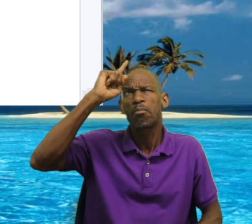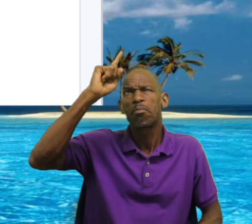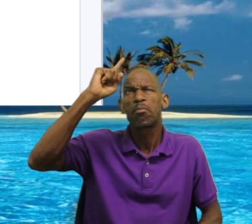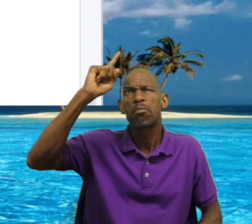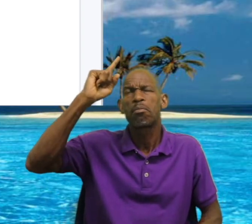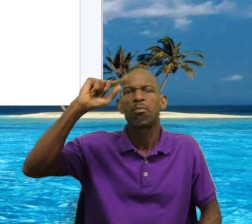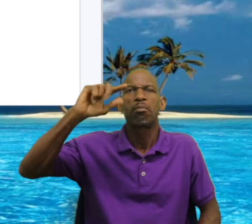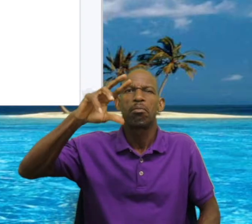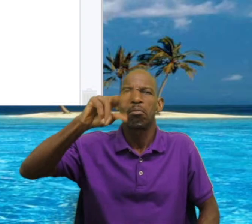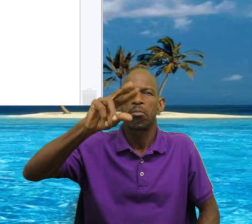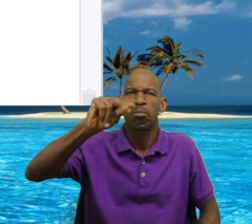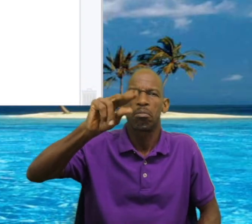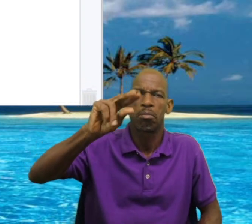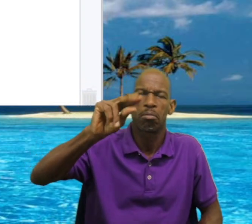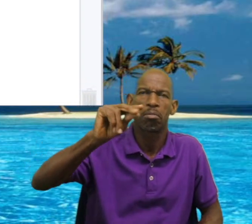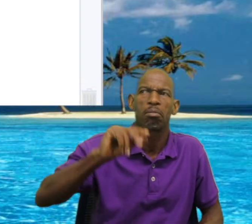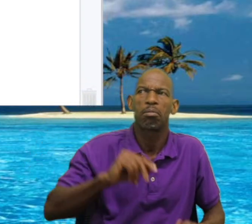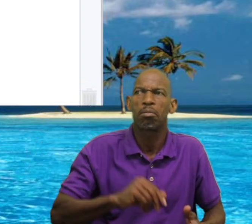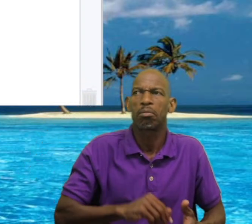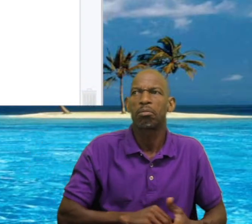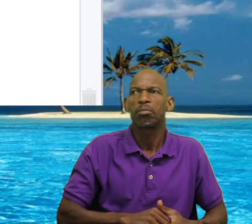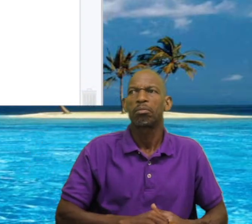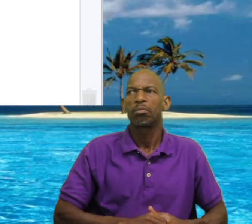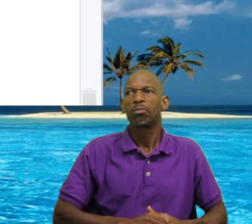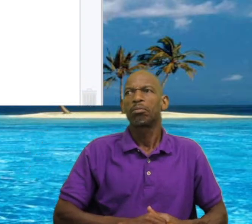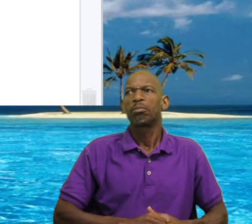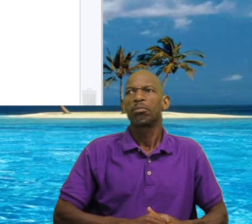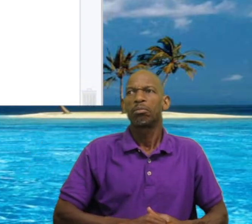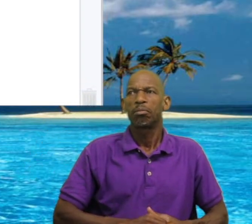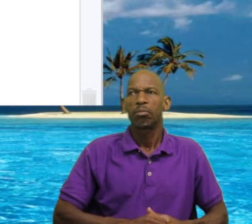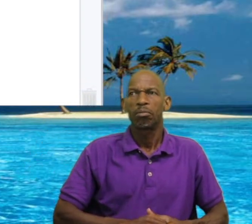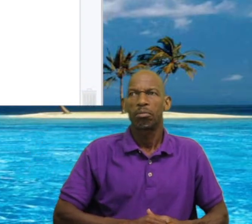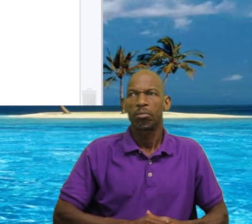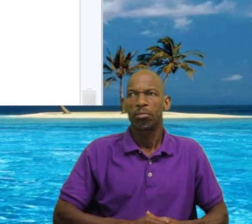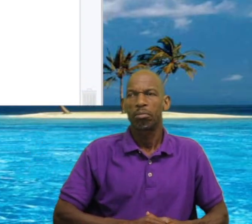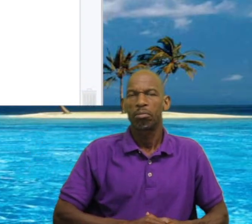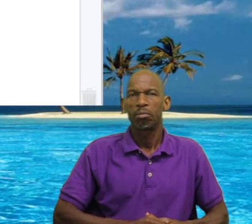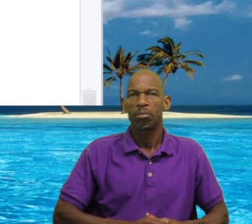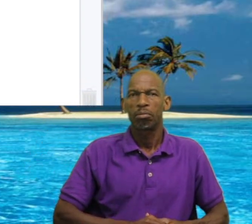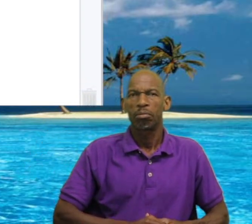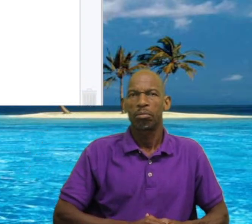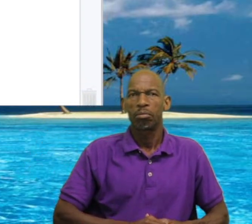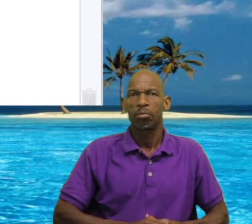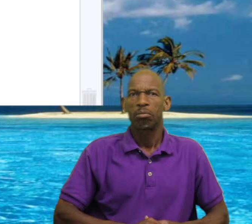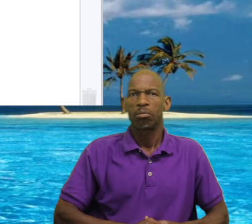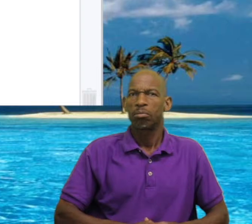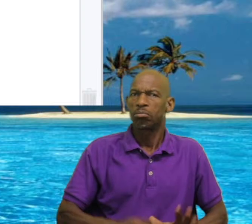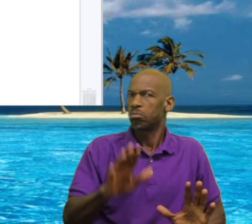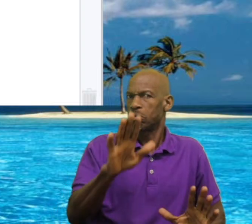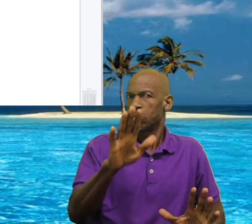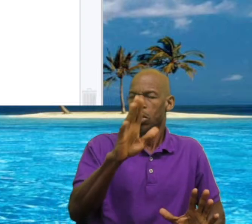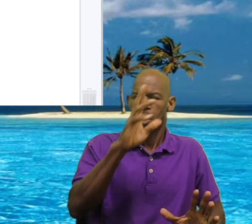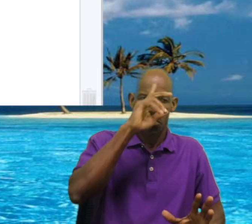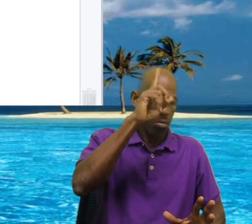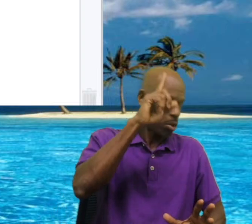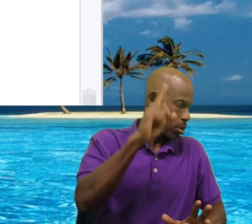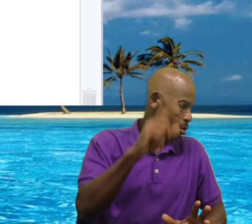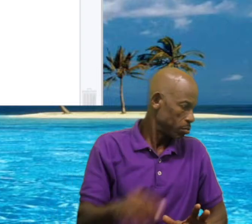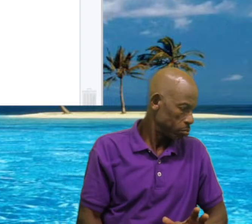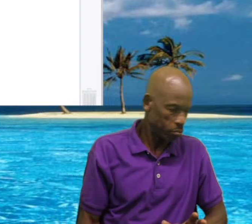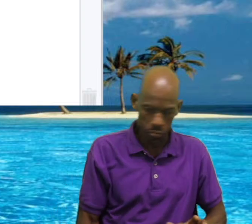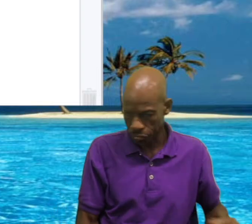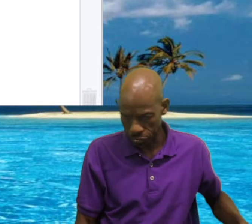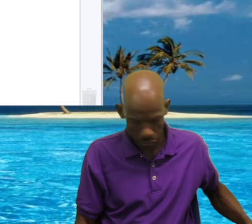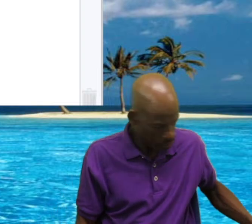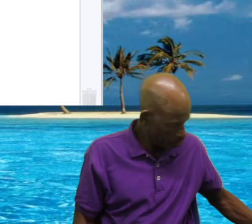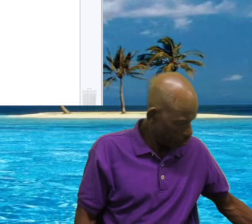So I want 1, 2, 3, 4, 5. Don't make them. I just want you to find them because